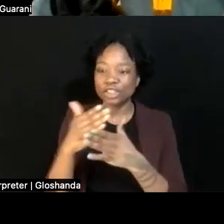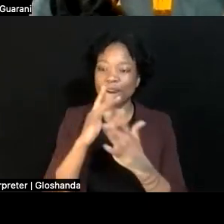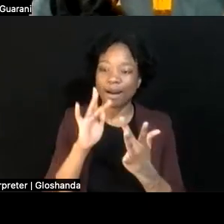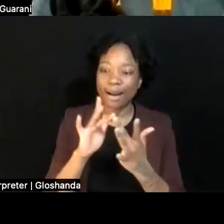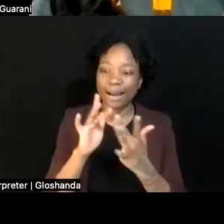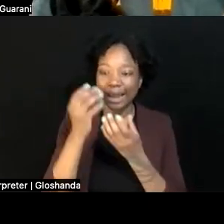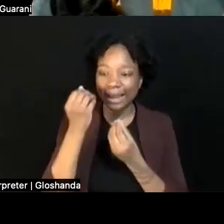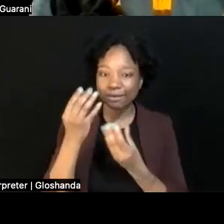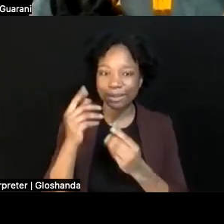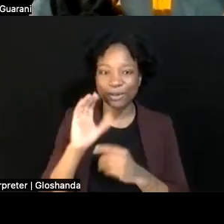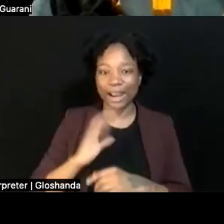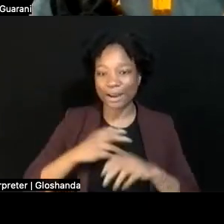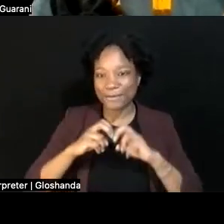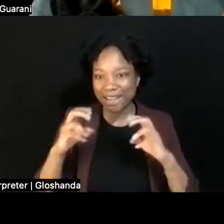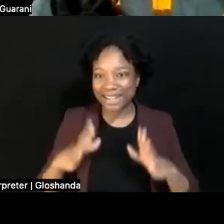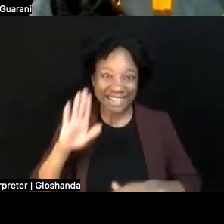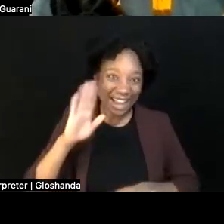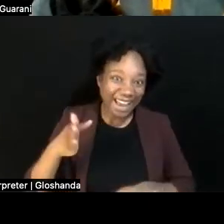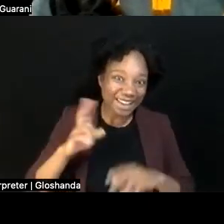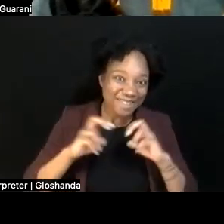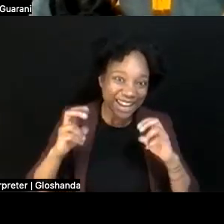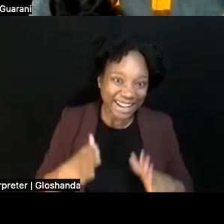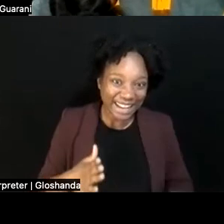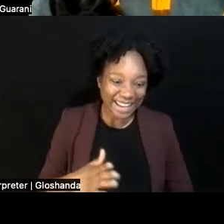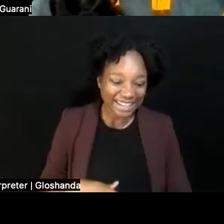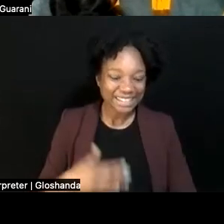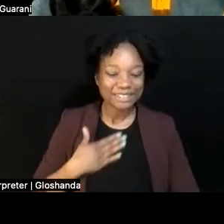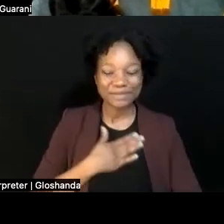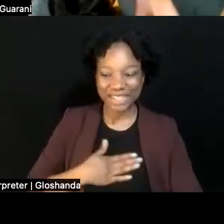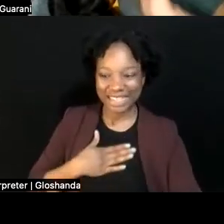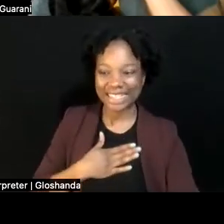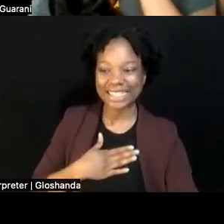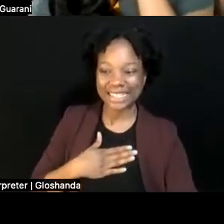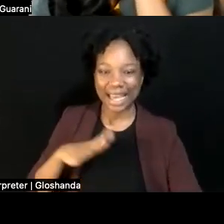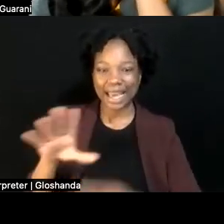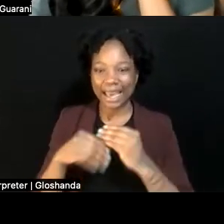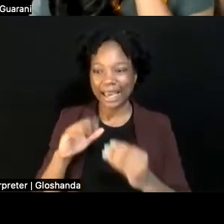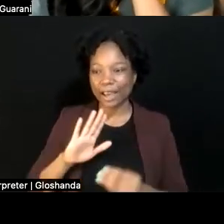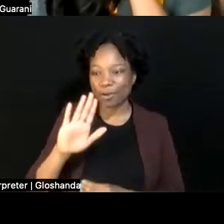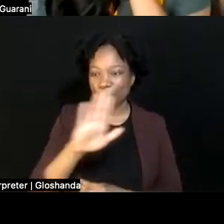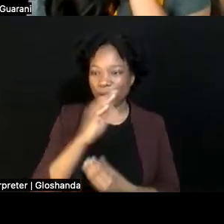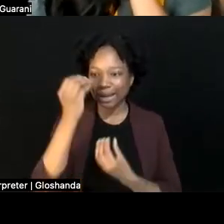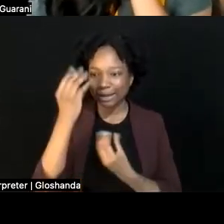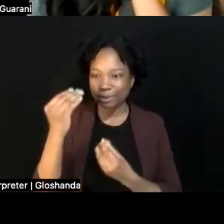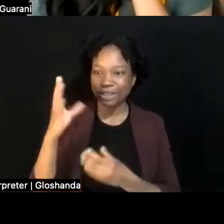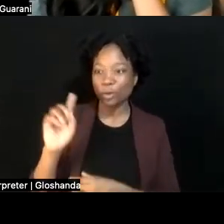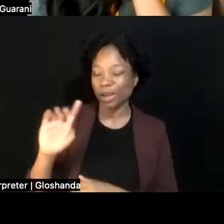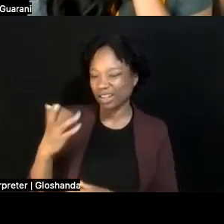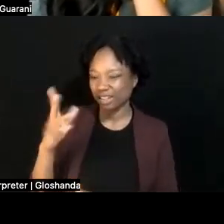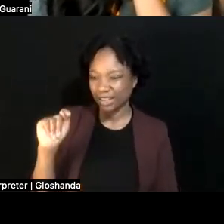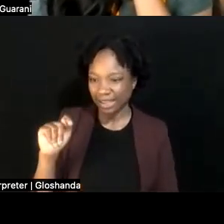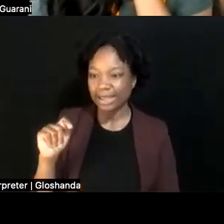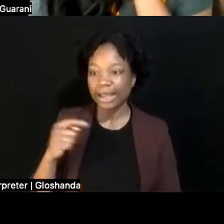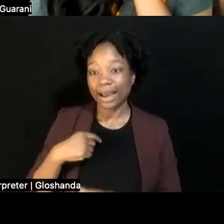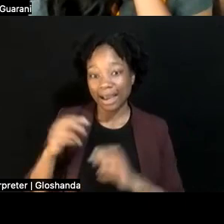Hi, panelists. I get to talk to you. Please put your information into the chat. And I very much hope that